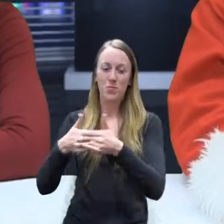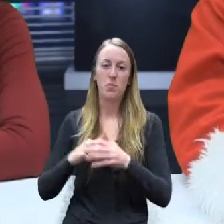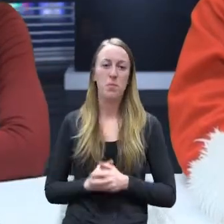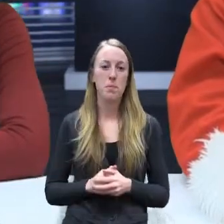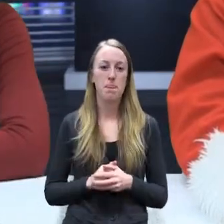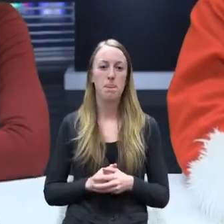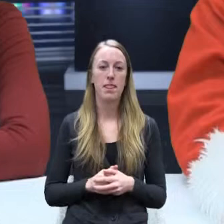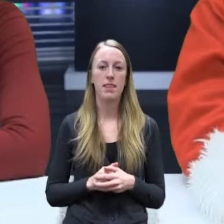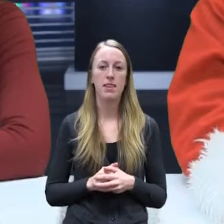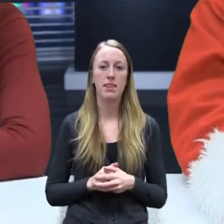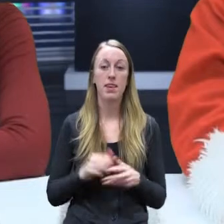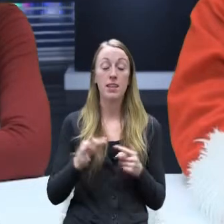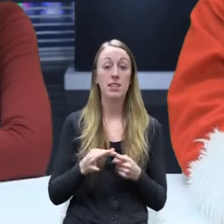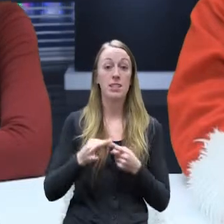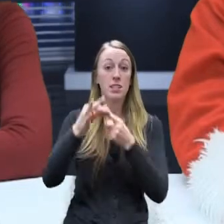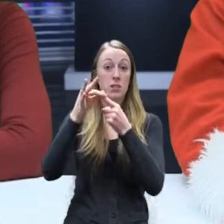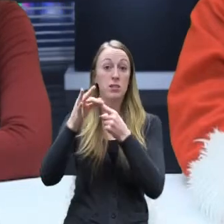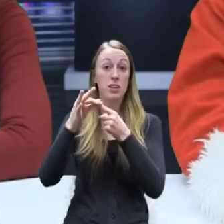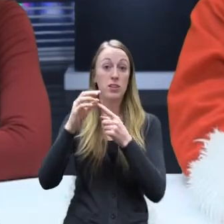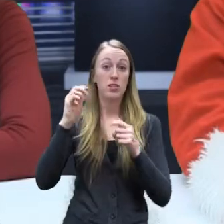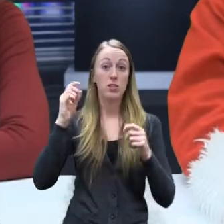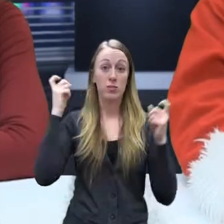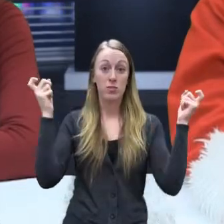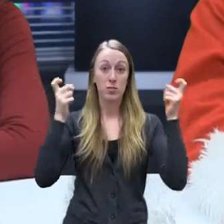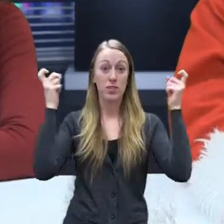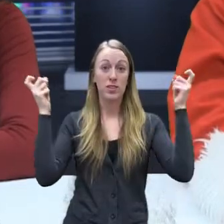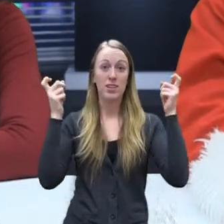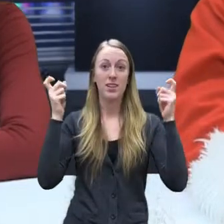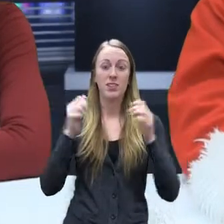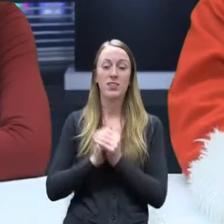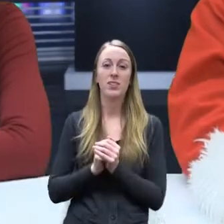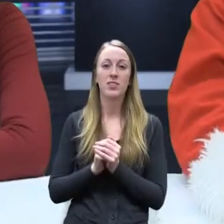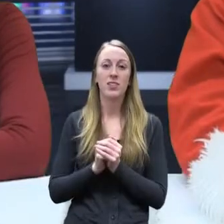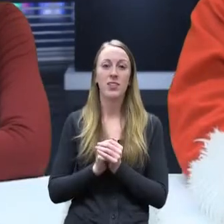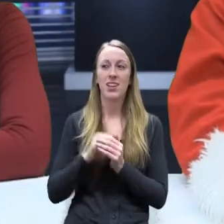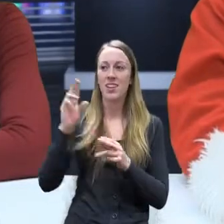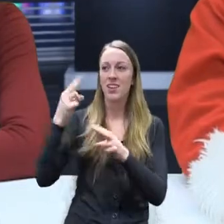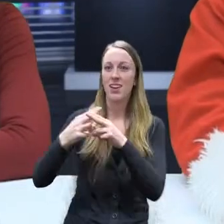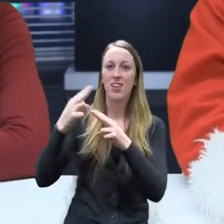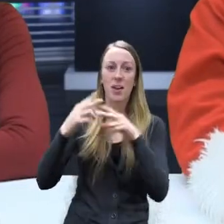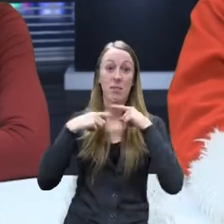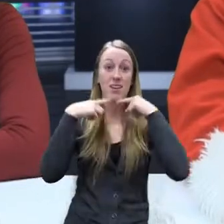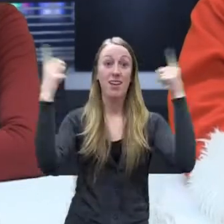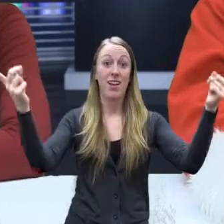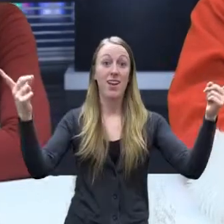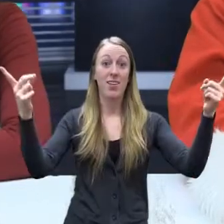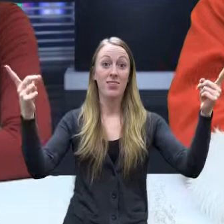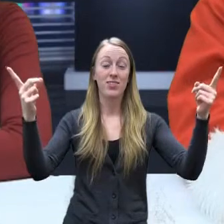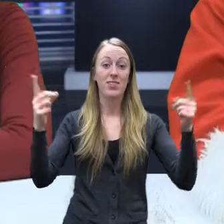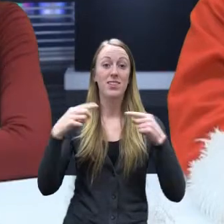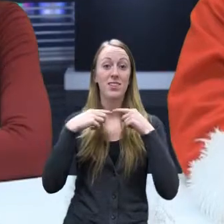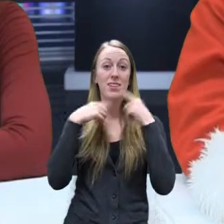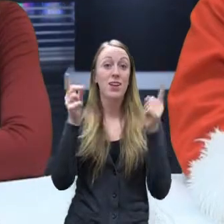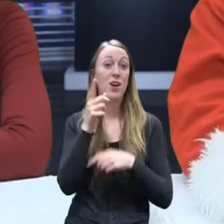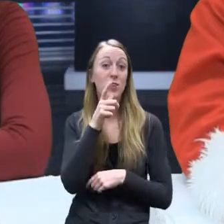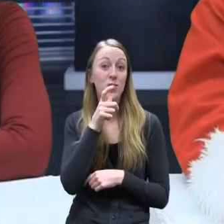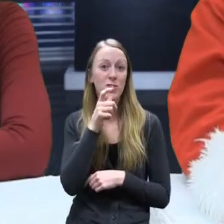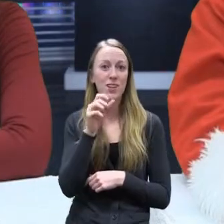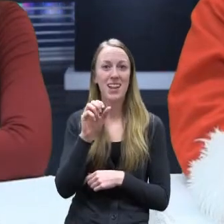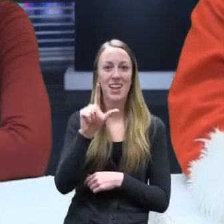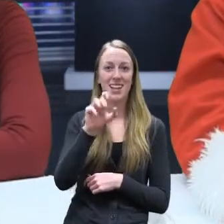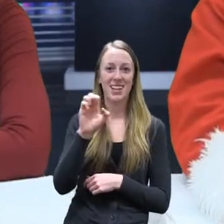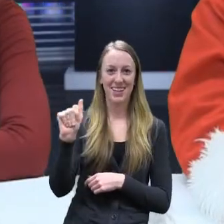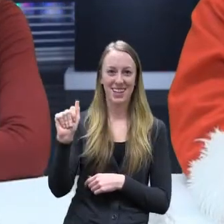card. And on this special occasion, they will be announced to our studio audience live after the show by Mr. Lee, who will also present them with their